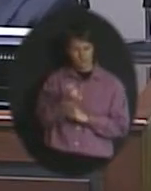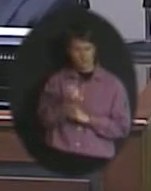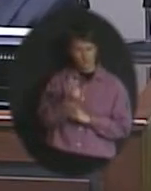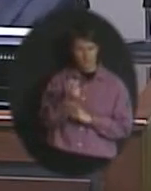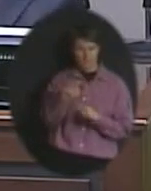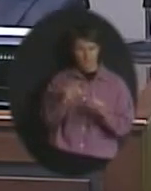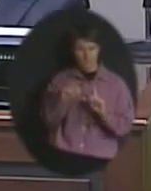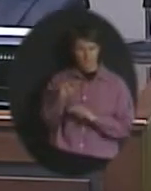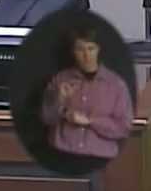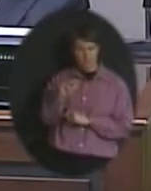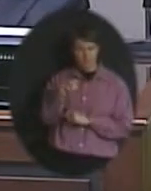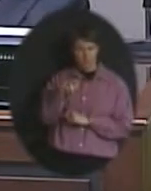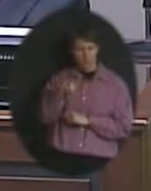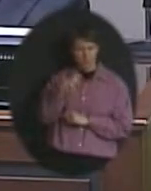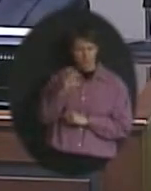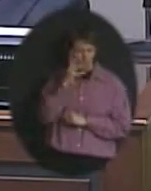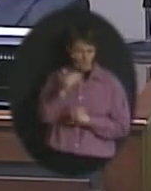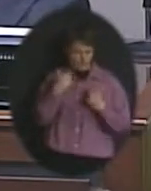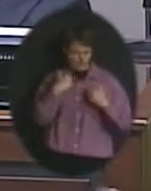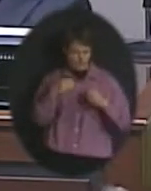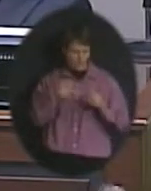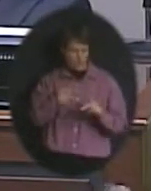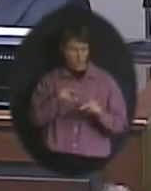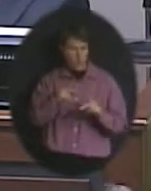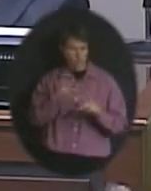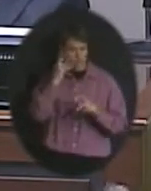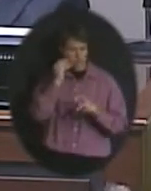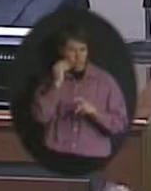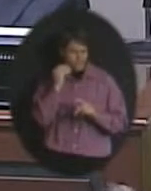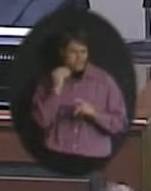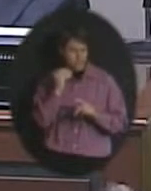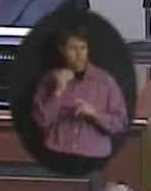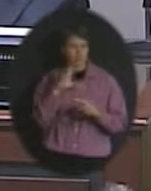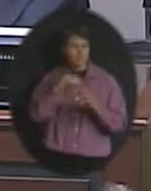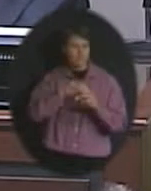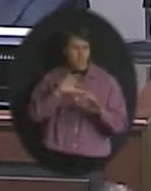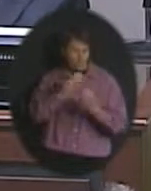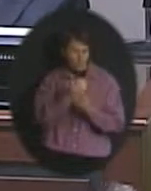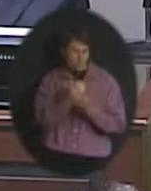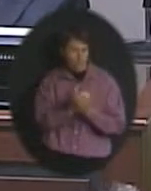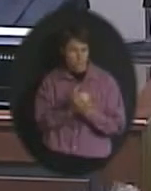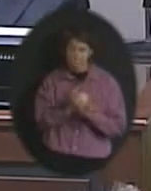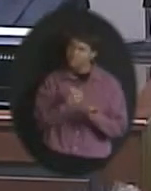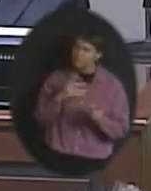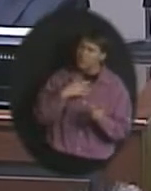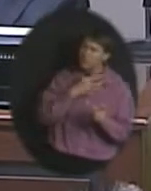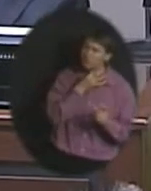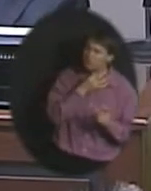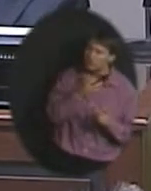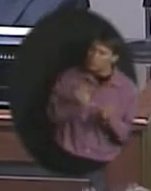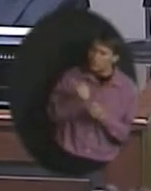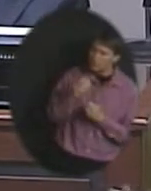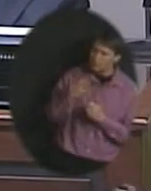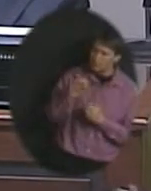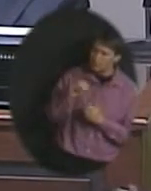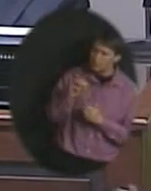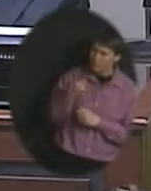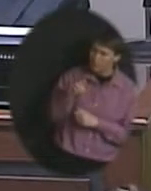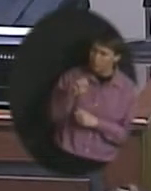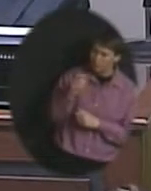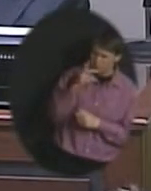that they would have the opportunity to complete within that course. So each module then is just a week or two?